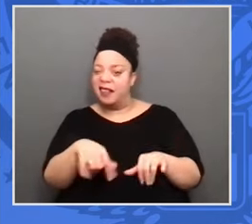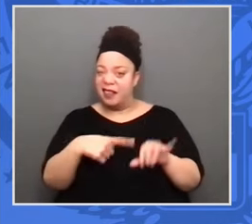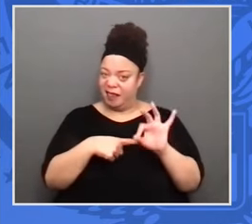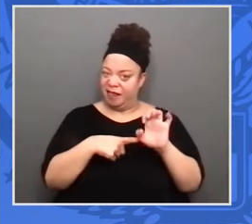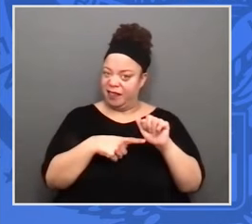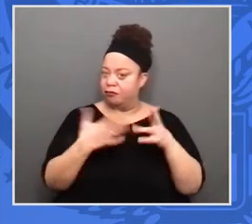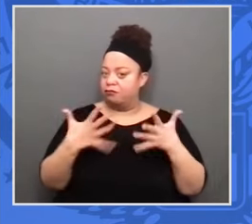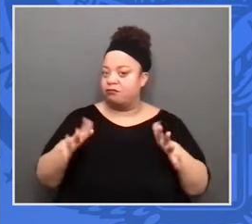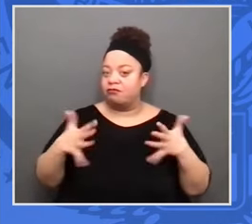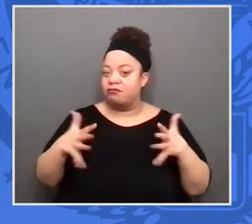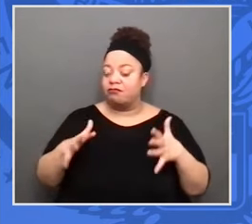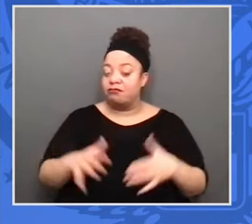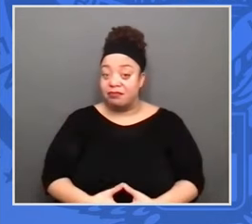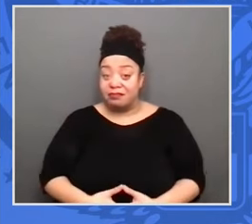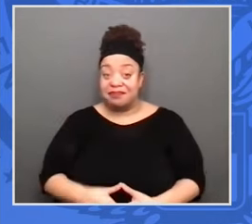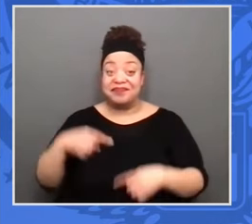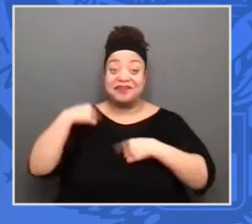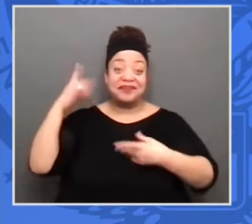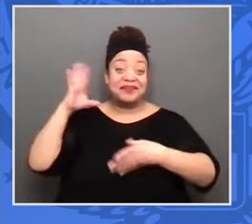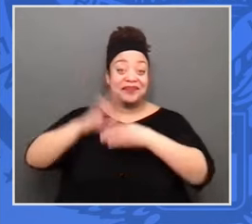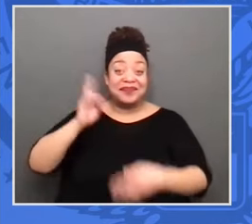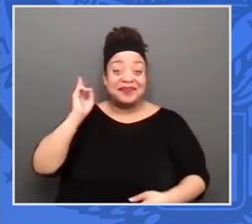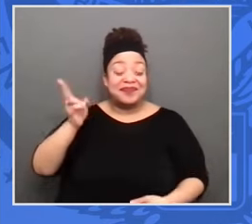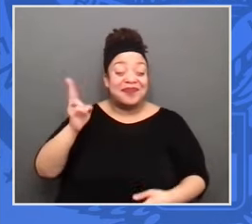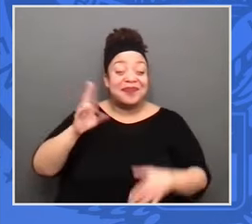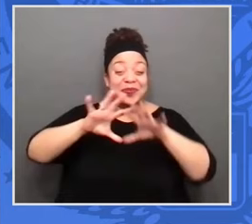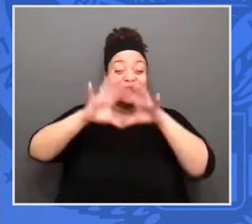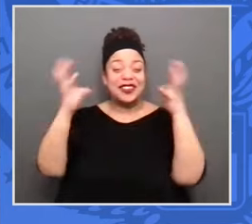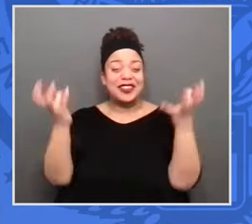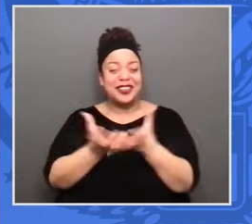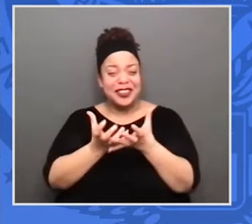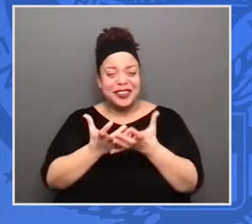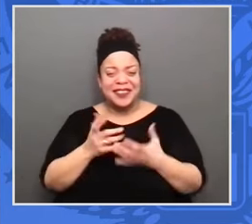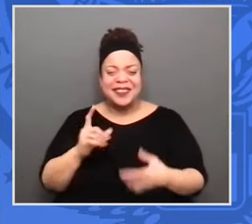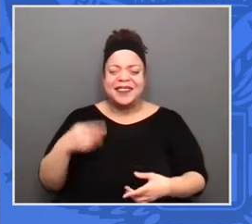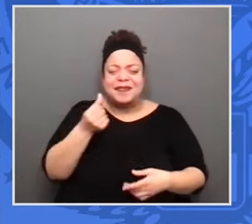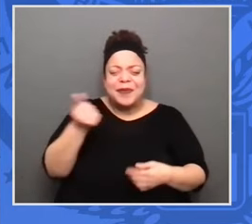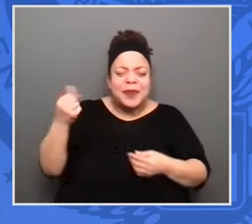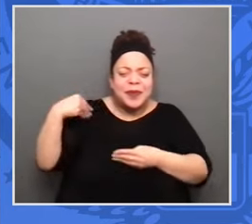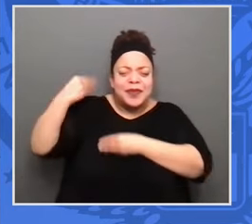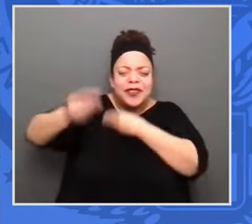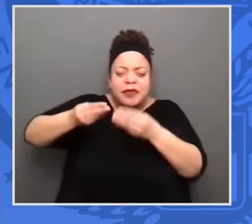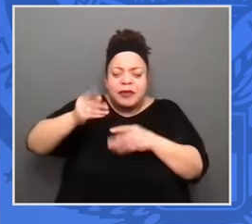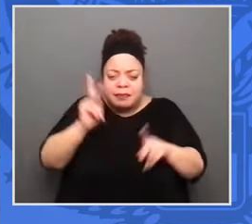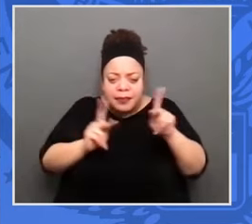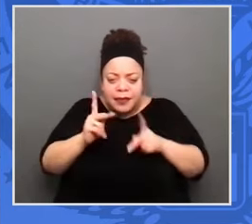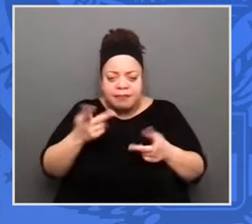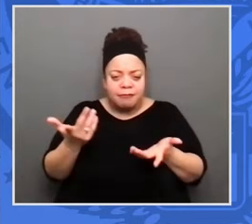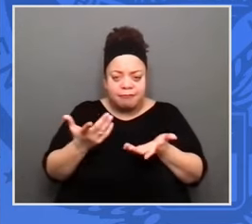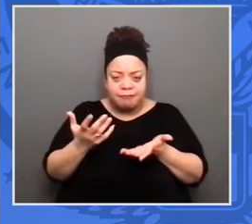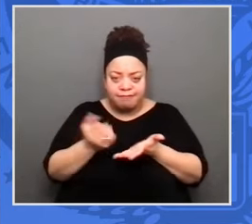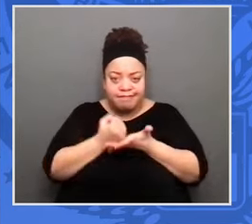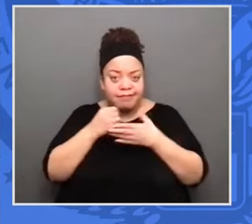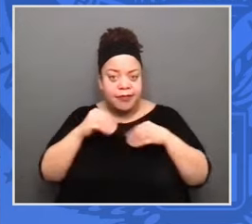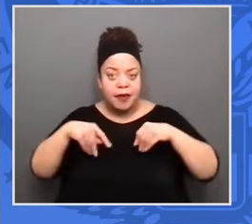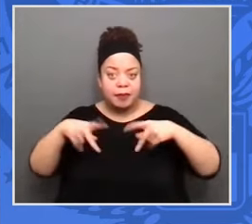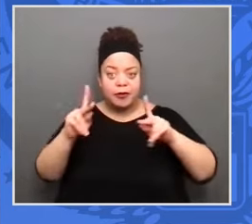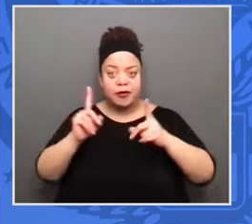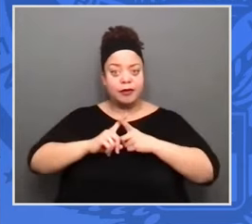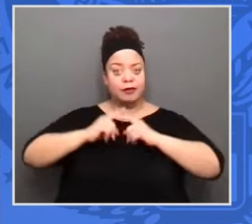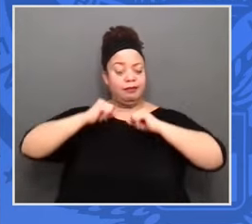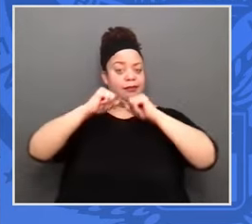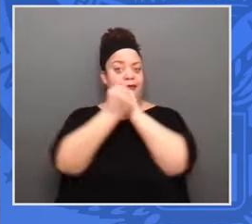few generations have been granted the role of defending freedom in its hour of maximum danger. I do not shrink from